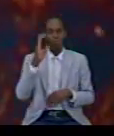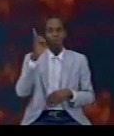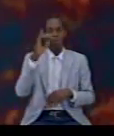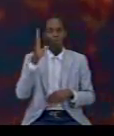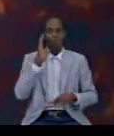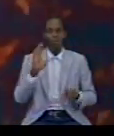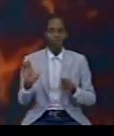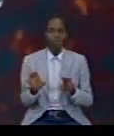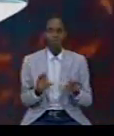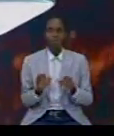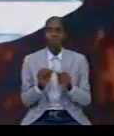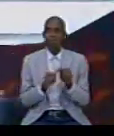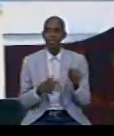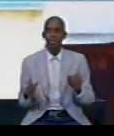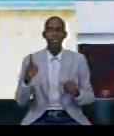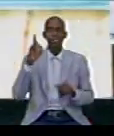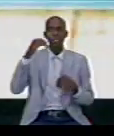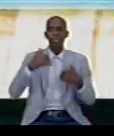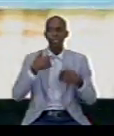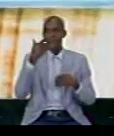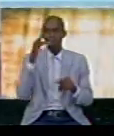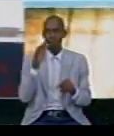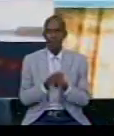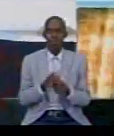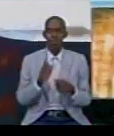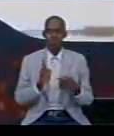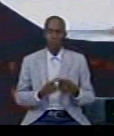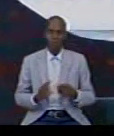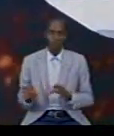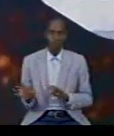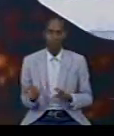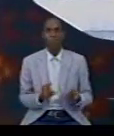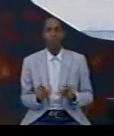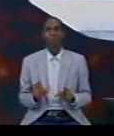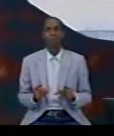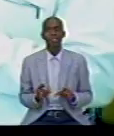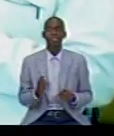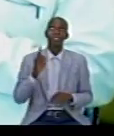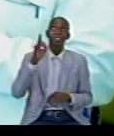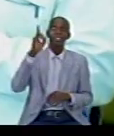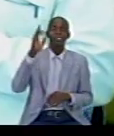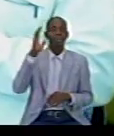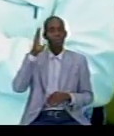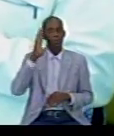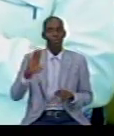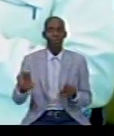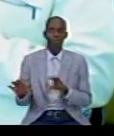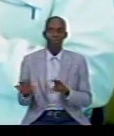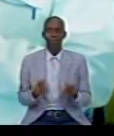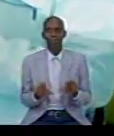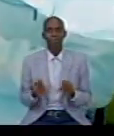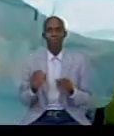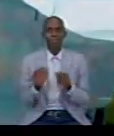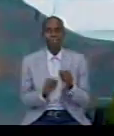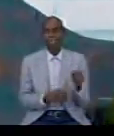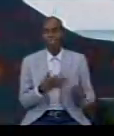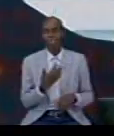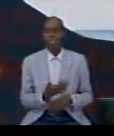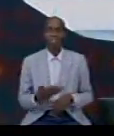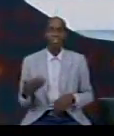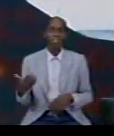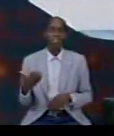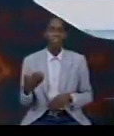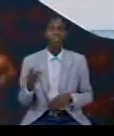Park, Il Lufera, Sokila, Promise. He will do